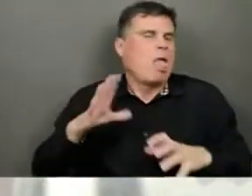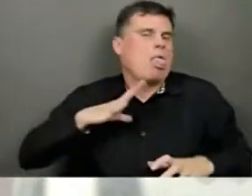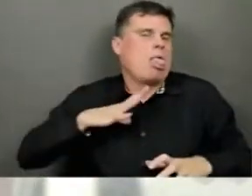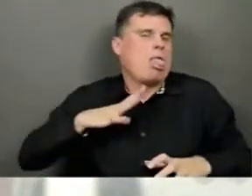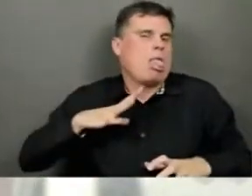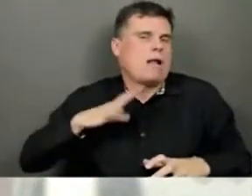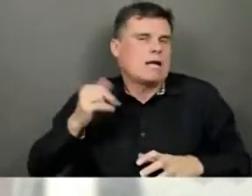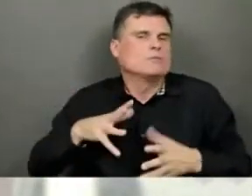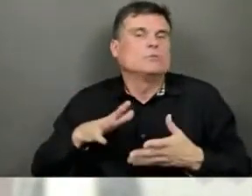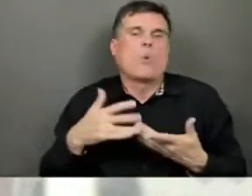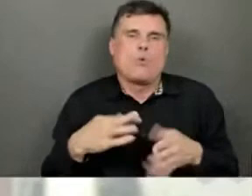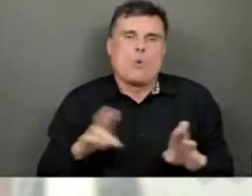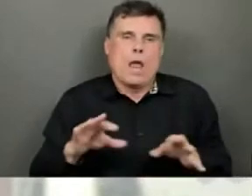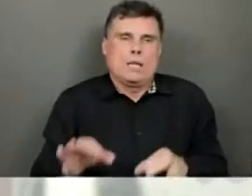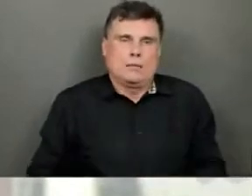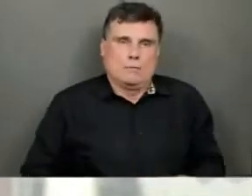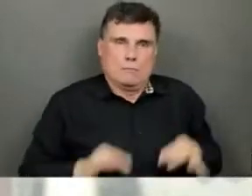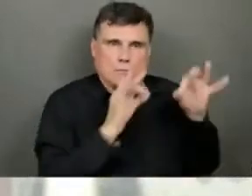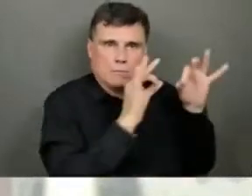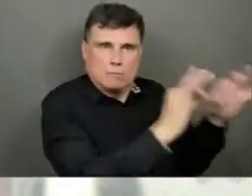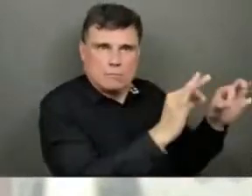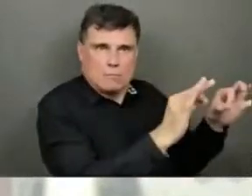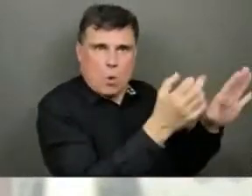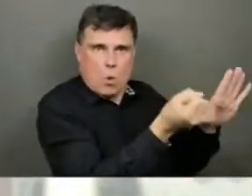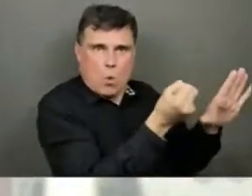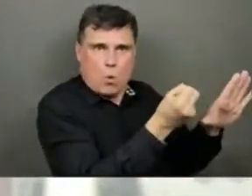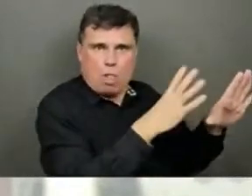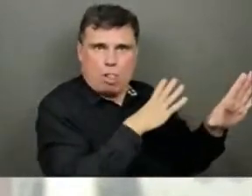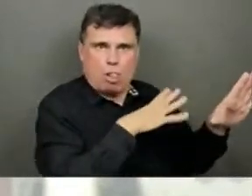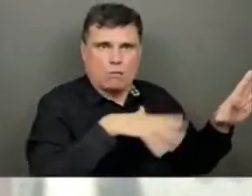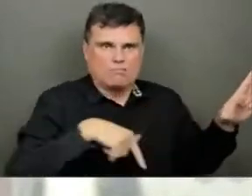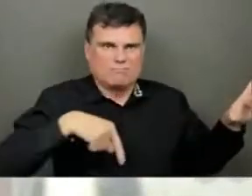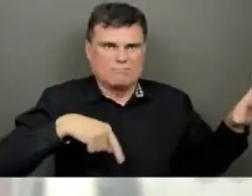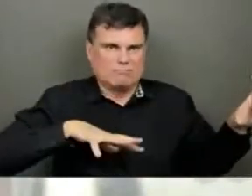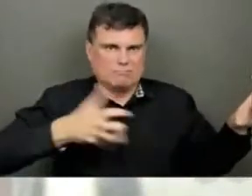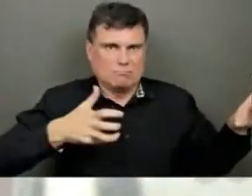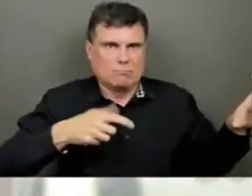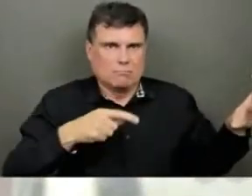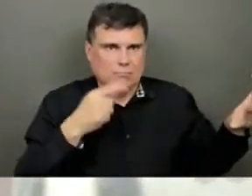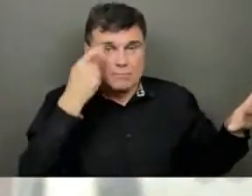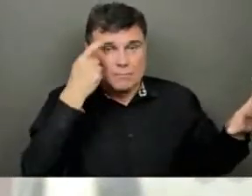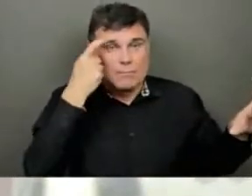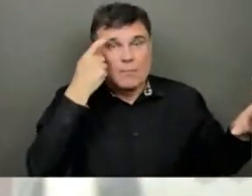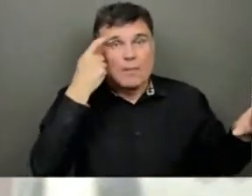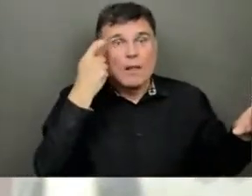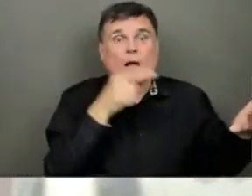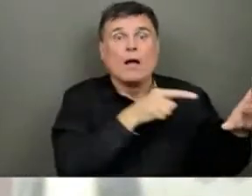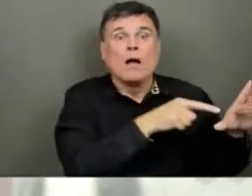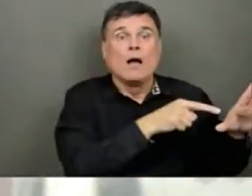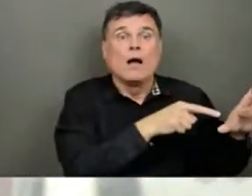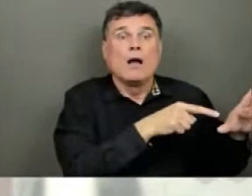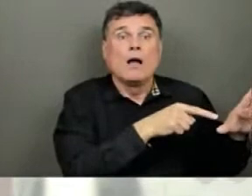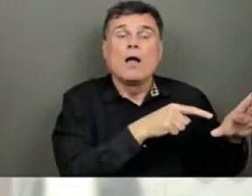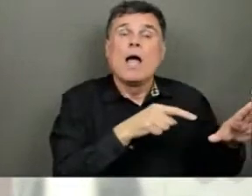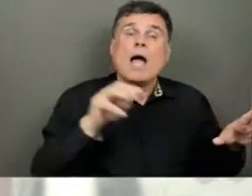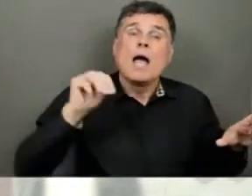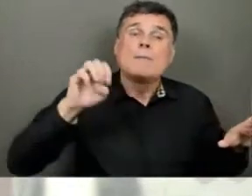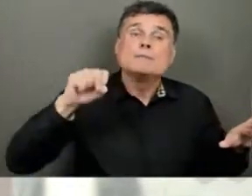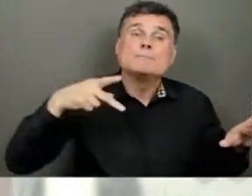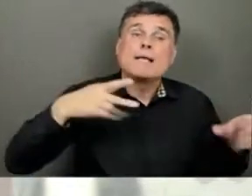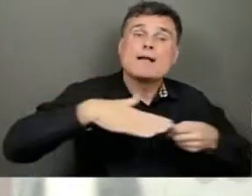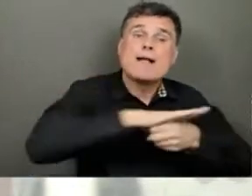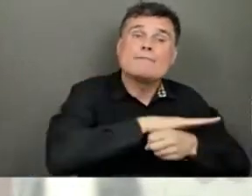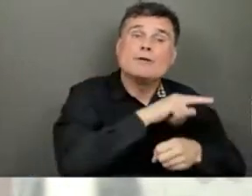wondering, is there any way for someone to get that kind of financial assistance in a situation like this, where